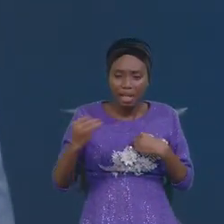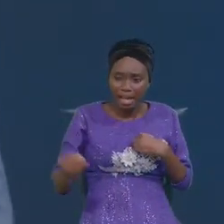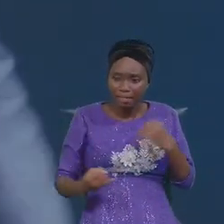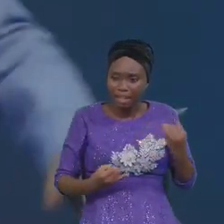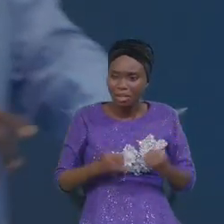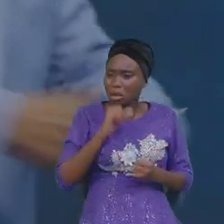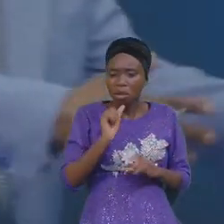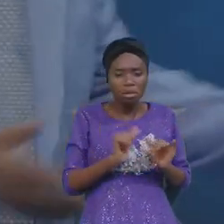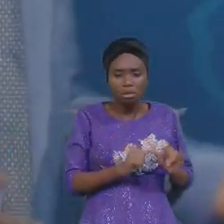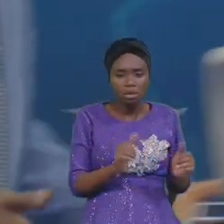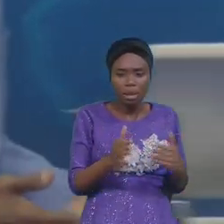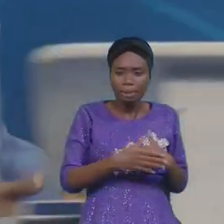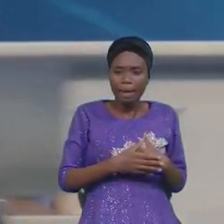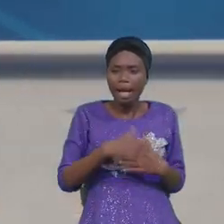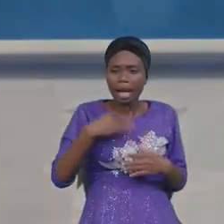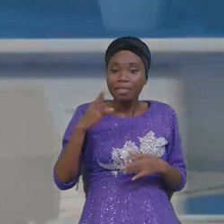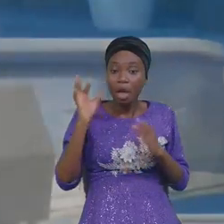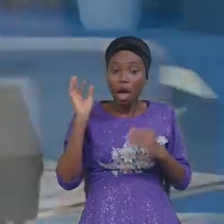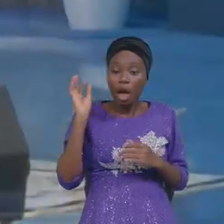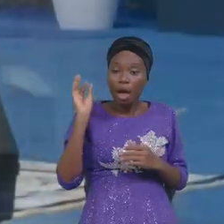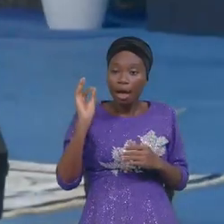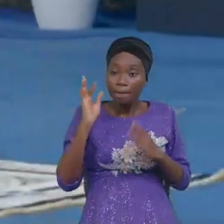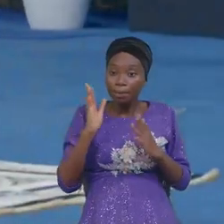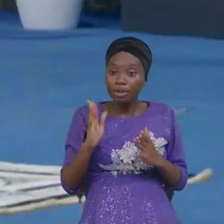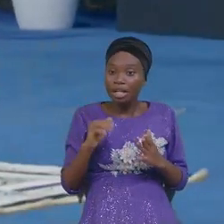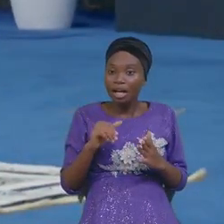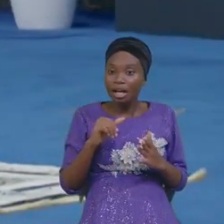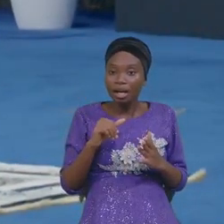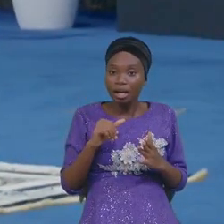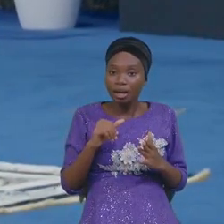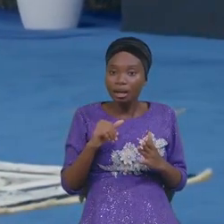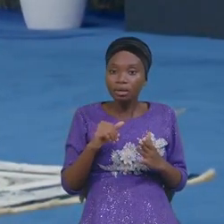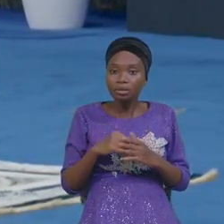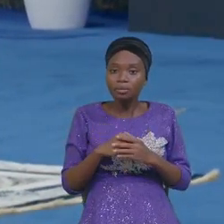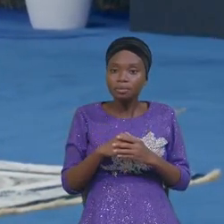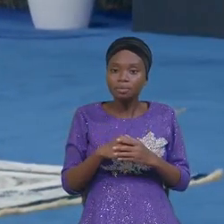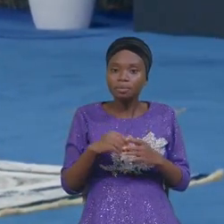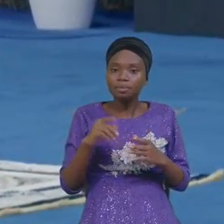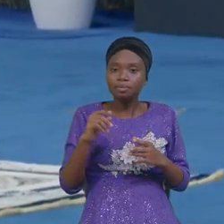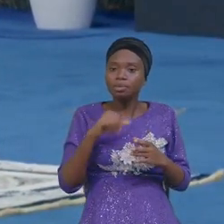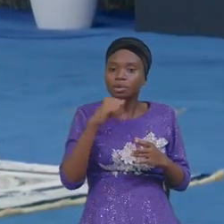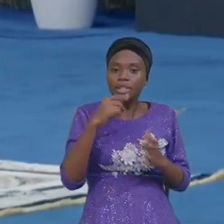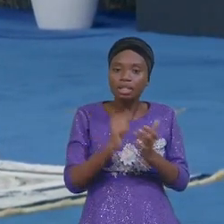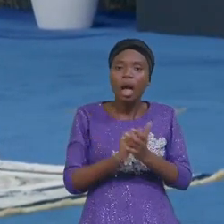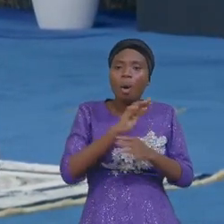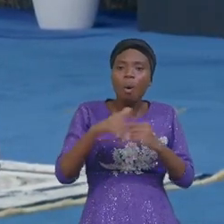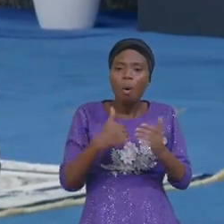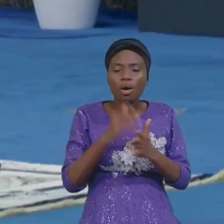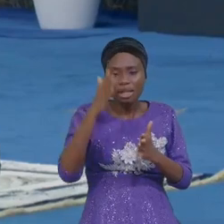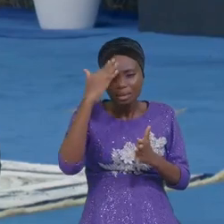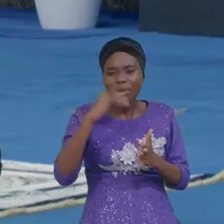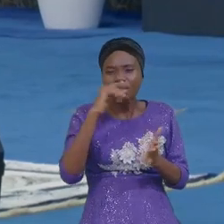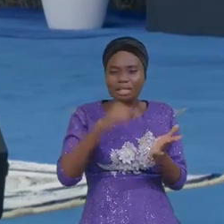back, and the preacher did not you know, mathematics and all that. All he knew is this